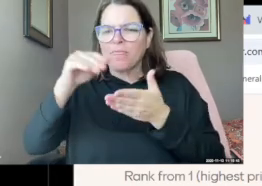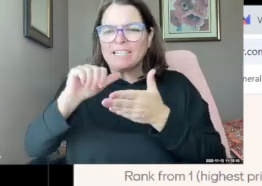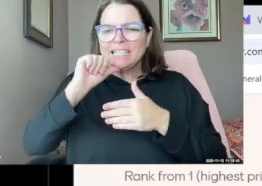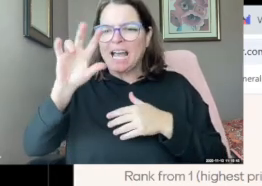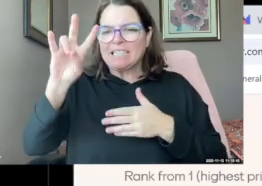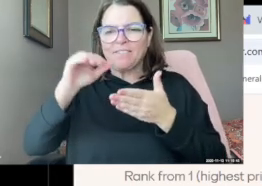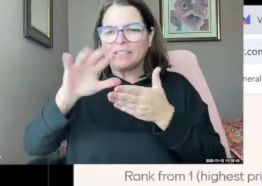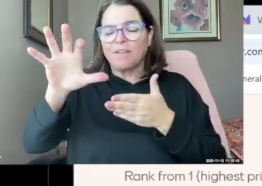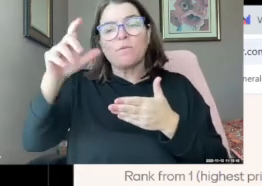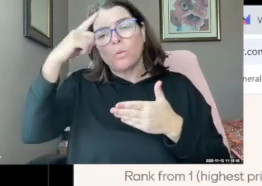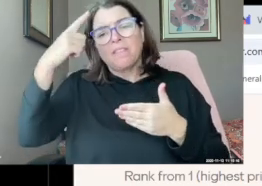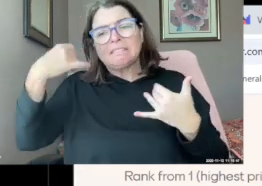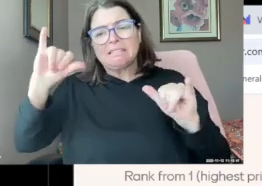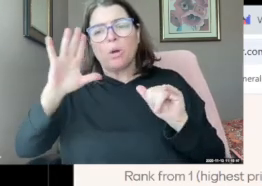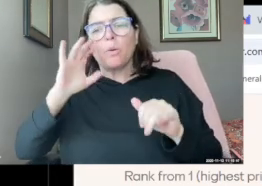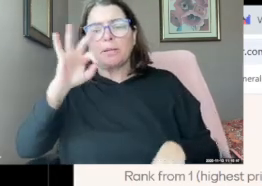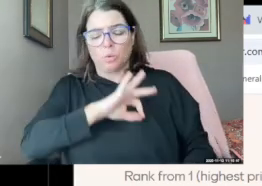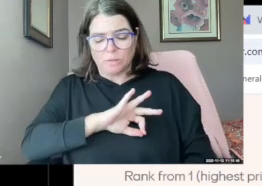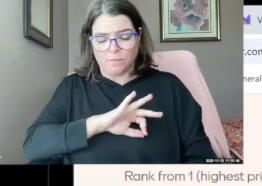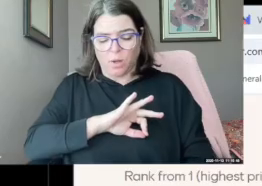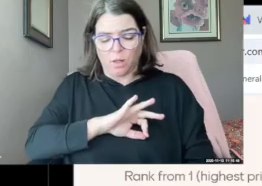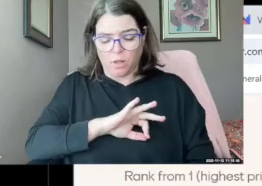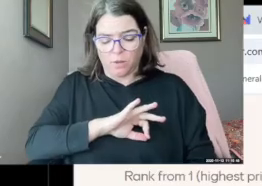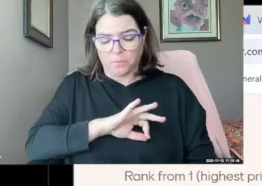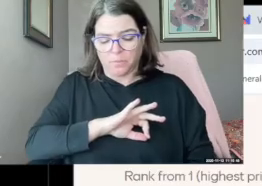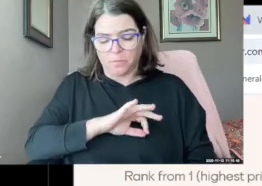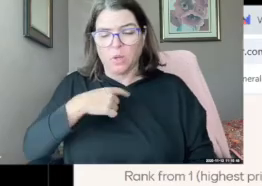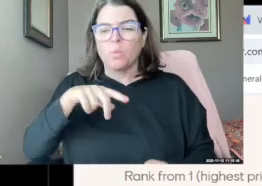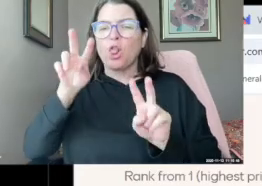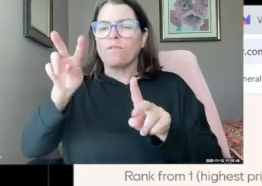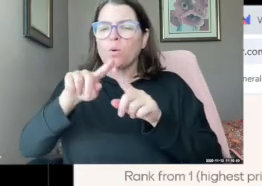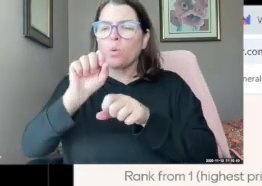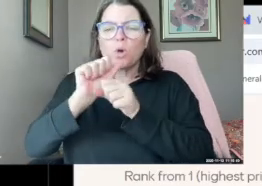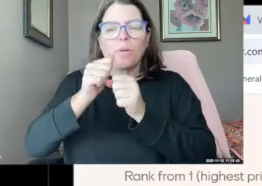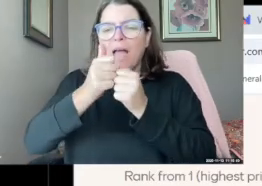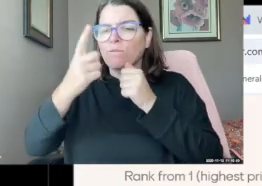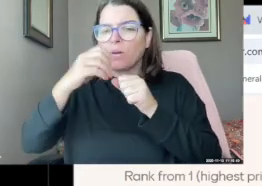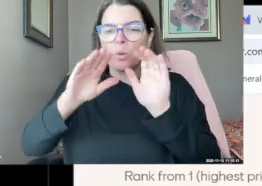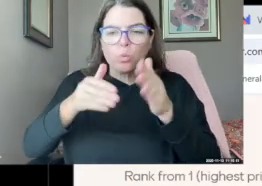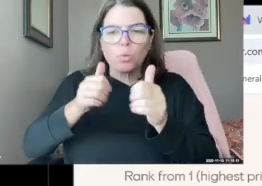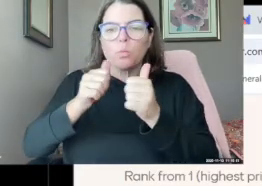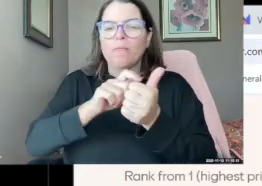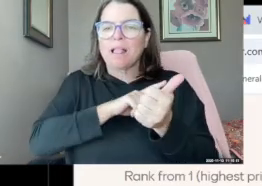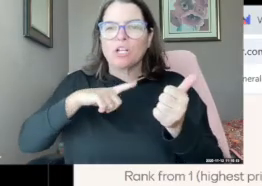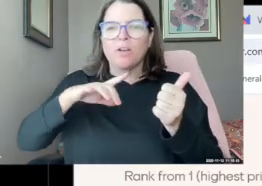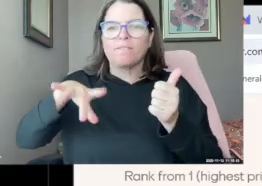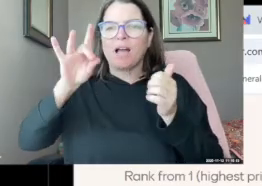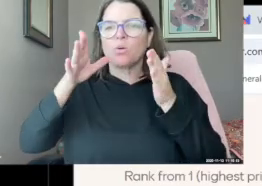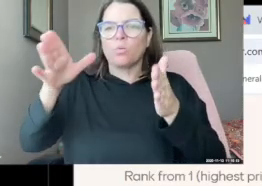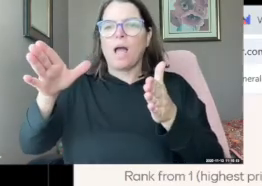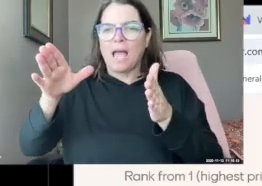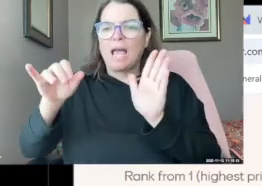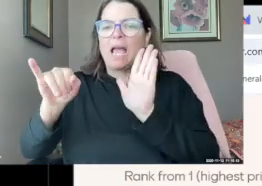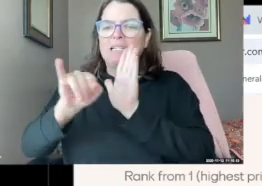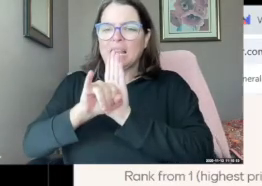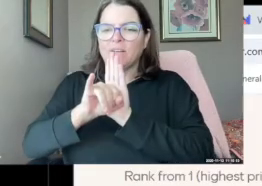that number is some multiple of $1,000, it's not $7,500, we think that's still going to be useful. And we look forward to working with